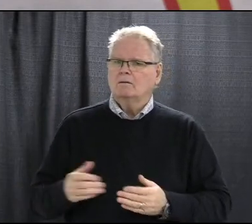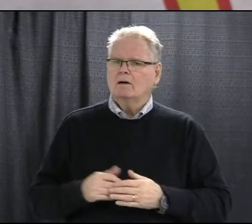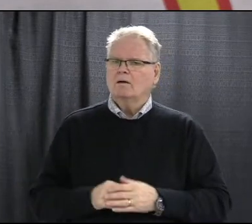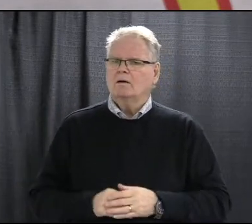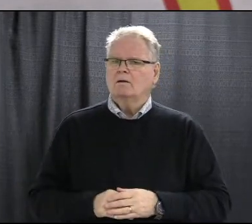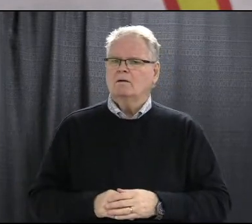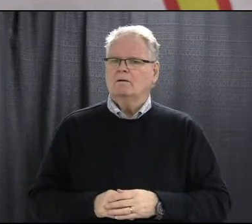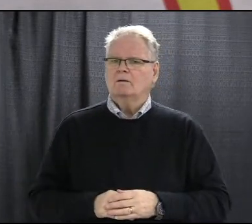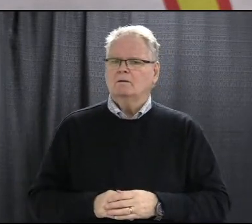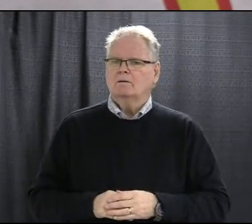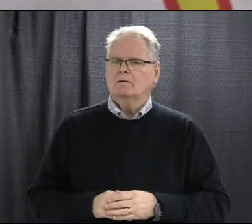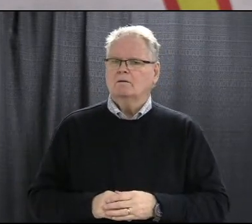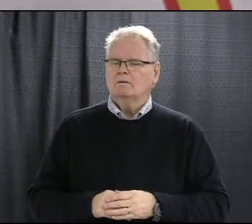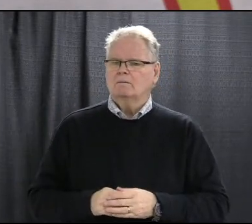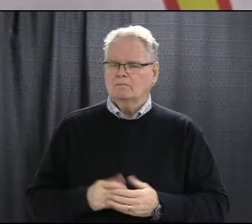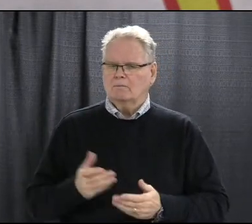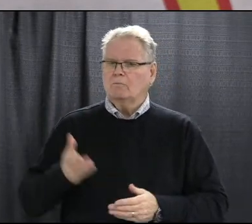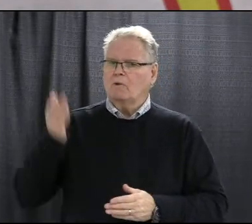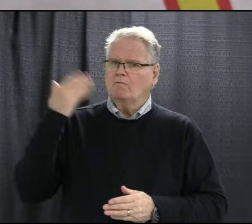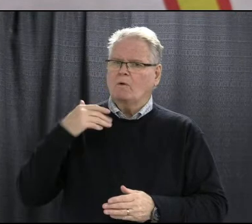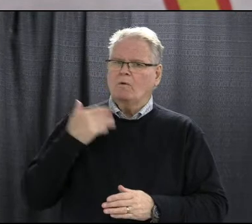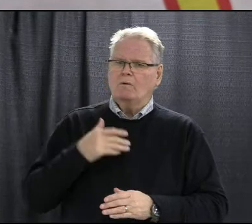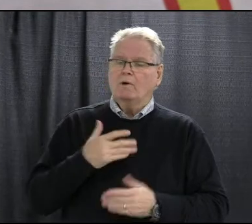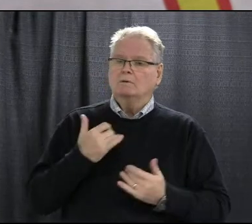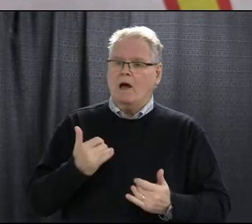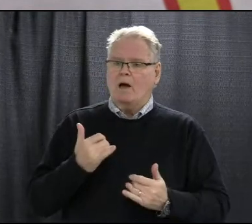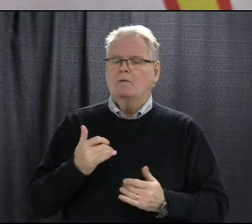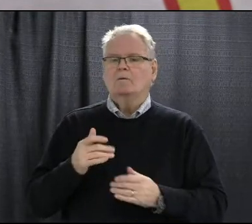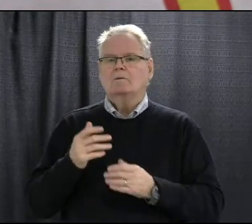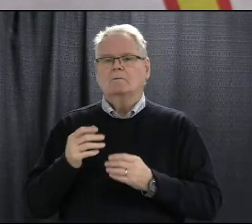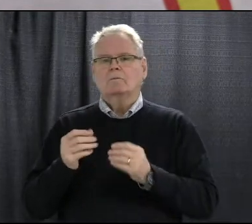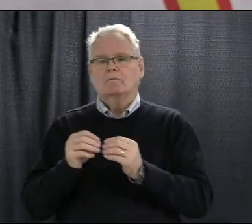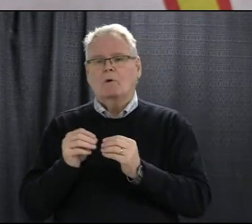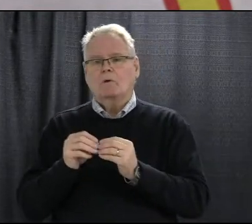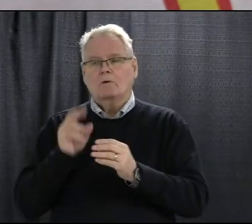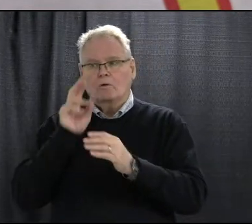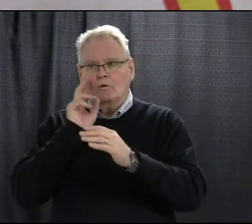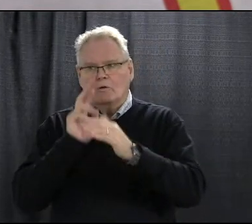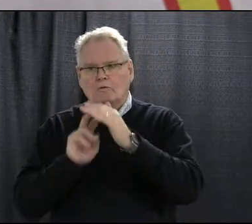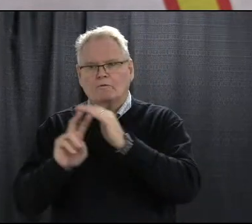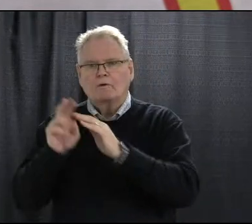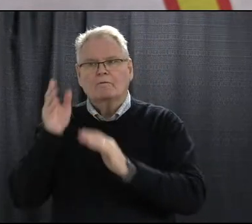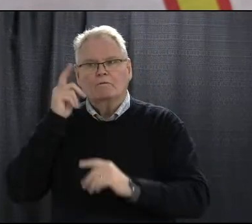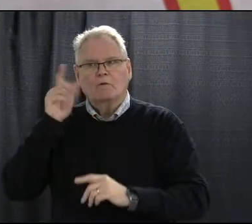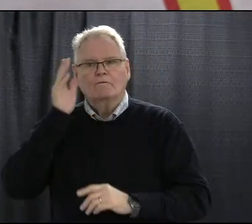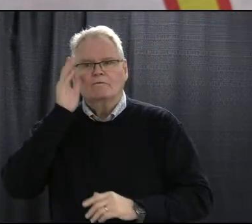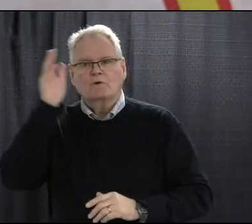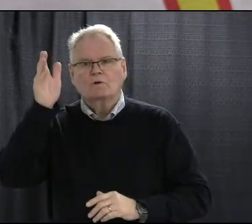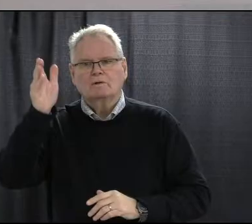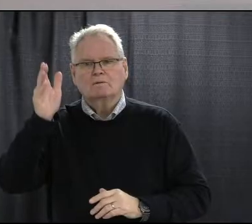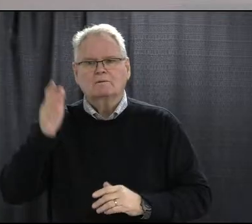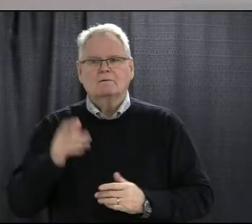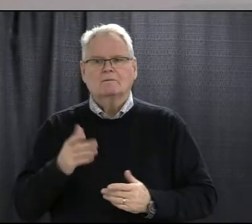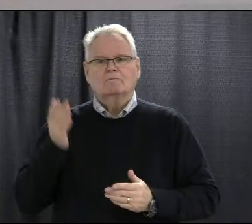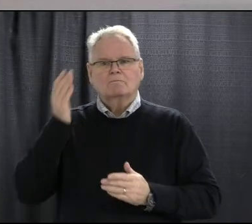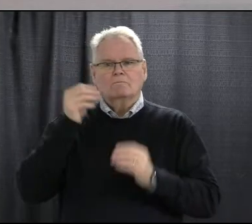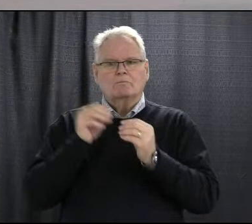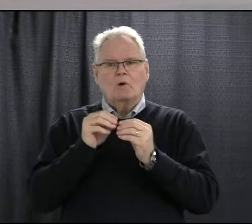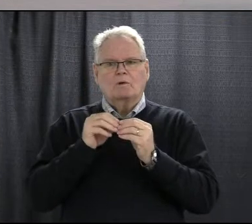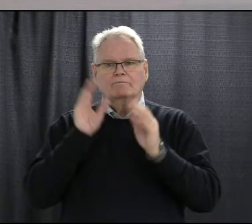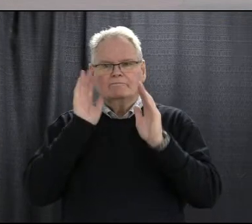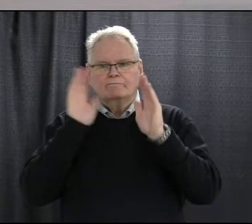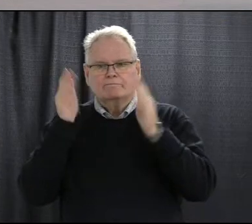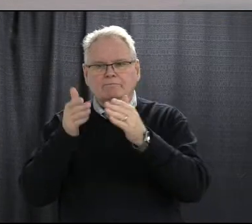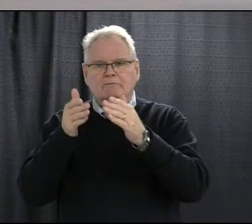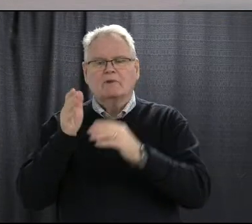putting these measures in place will create a better future for our aging population. I'd just like to add that